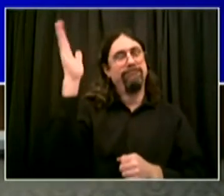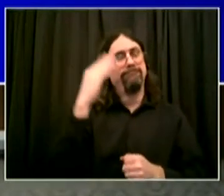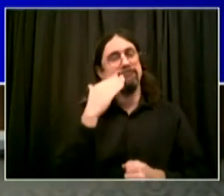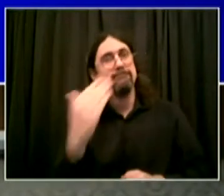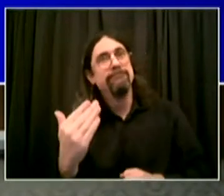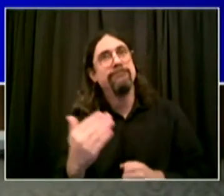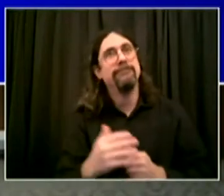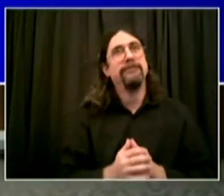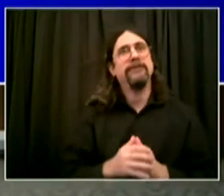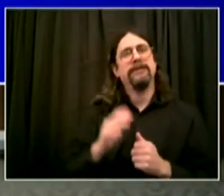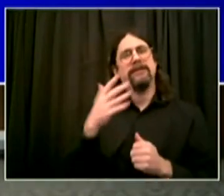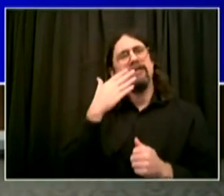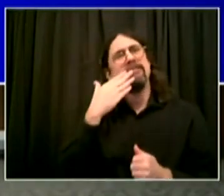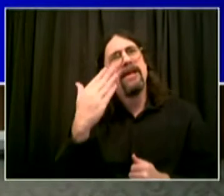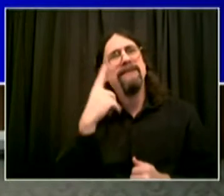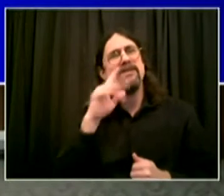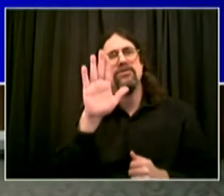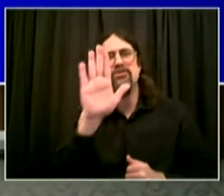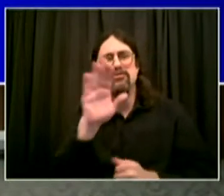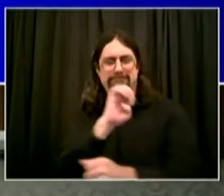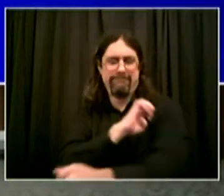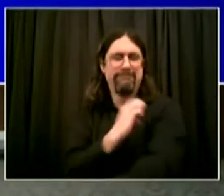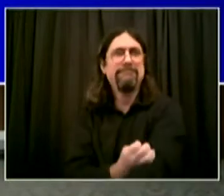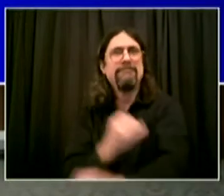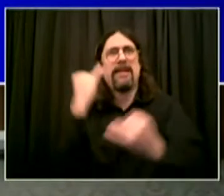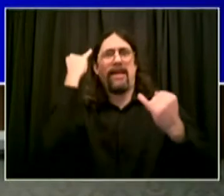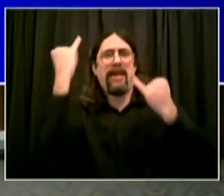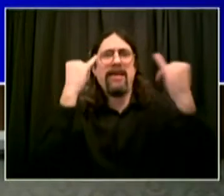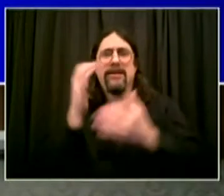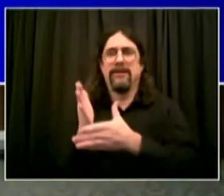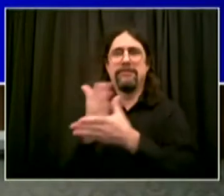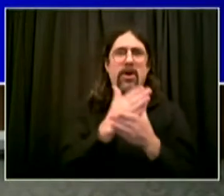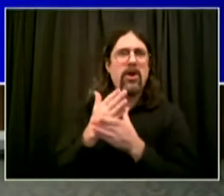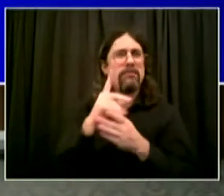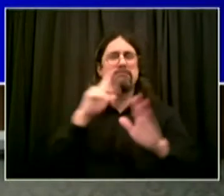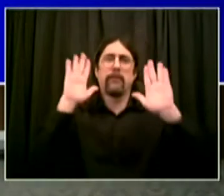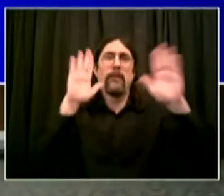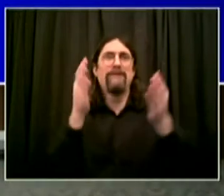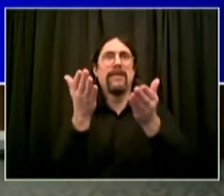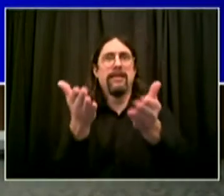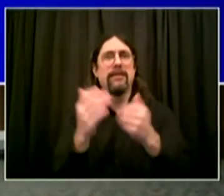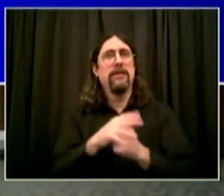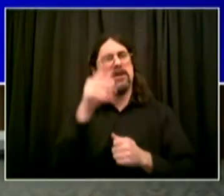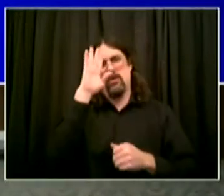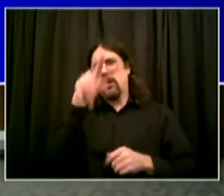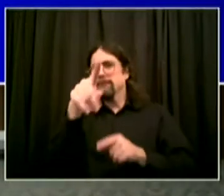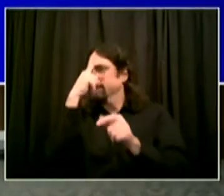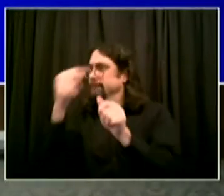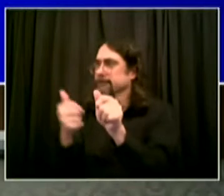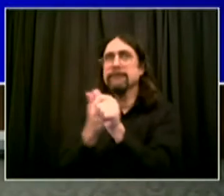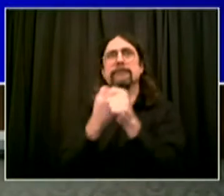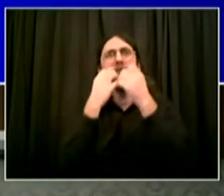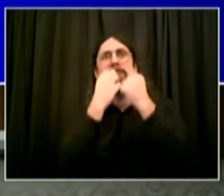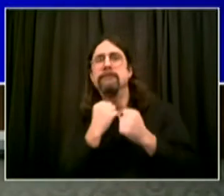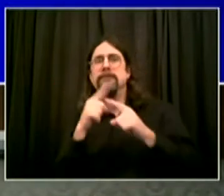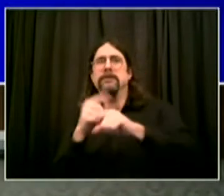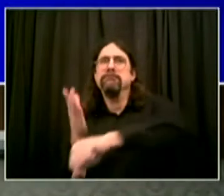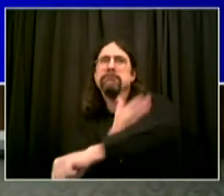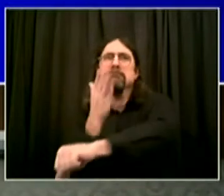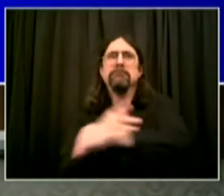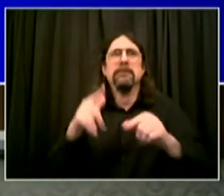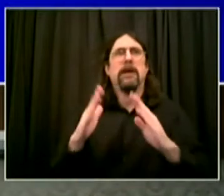energy and helping me see what it could mean for our communities. And yes, this is one of many reforms to come in the